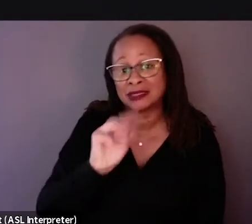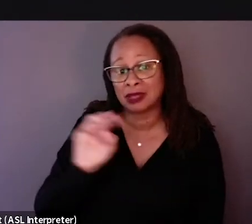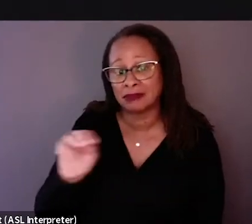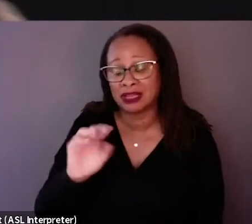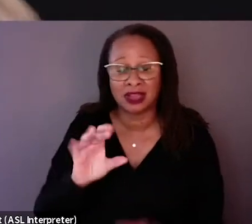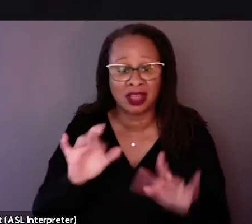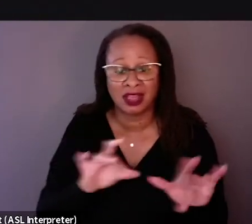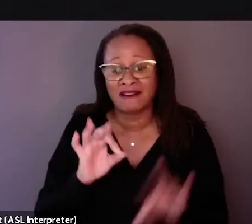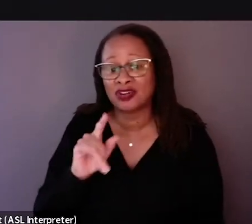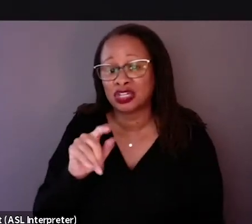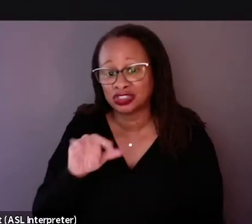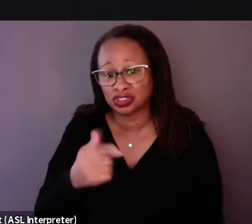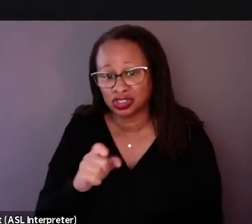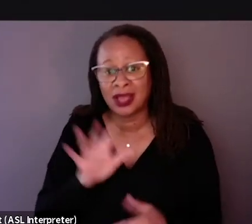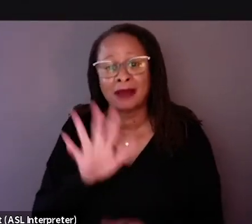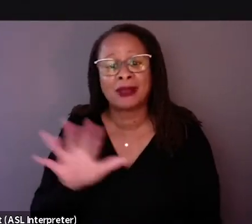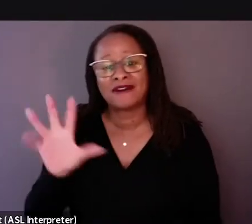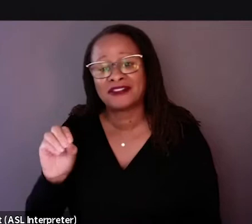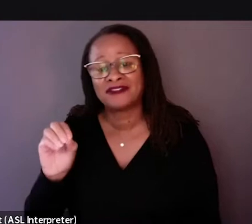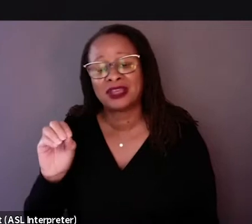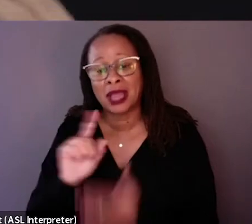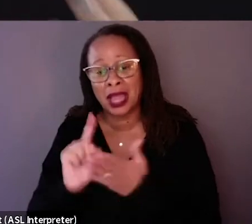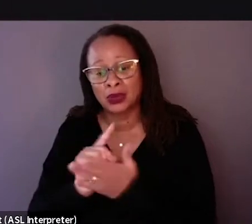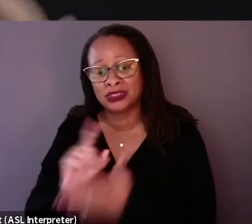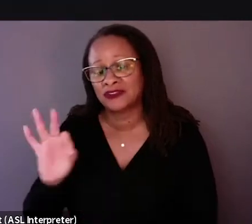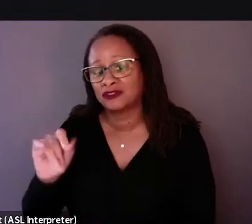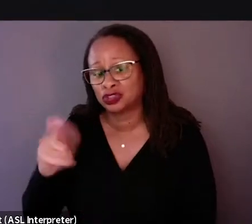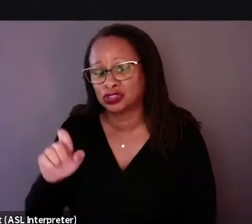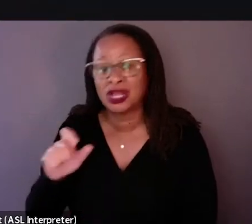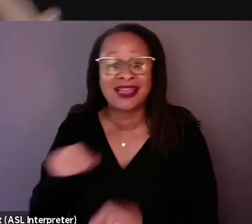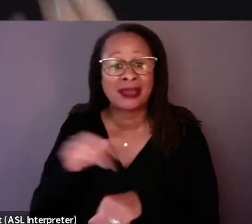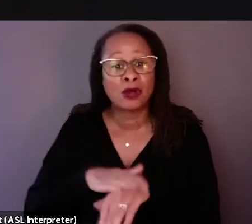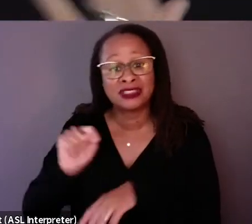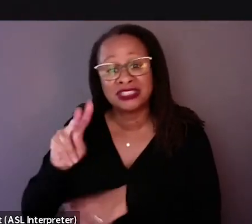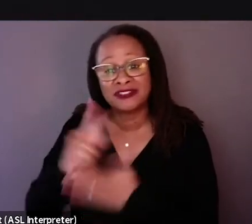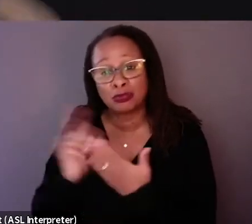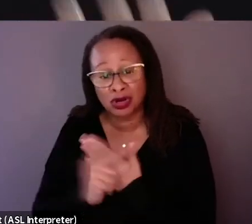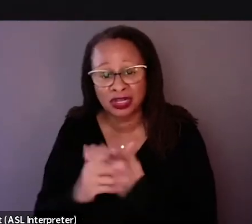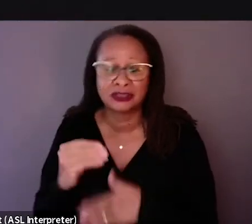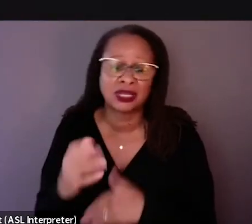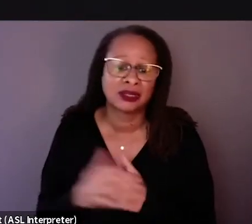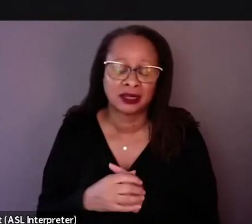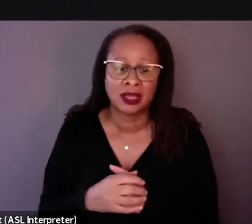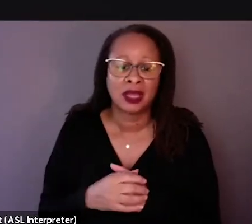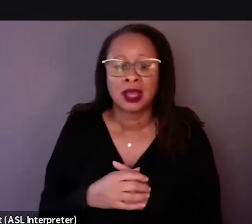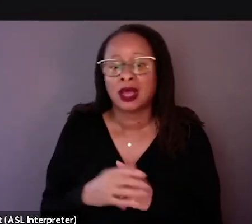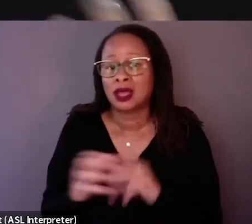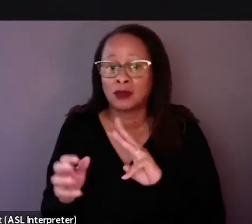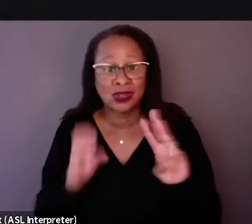shot. And then there's about 50 hours of footage that was them on television programs and largely Francophone Western